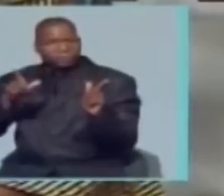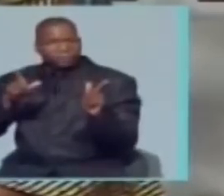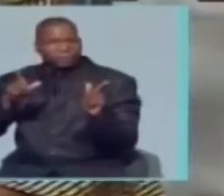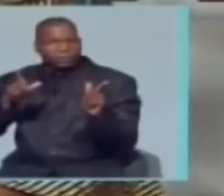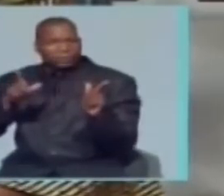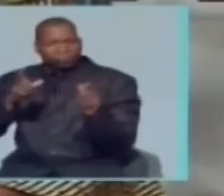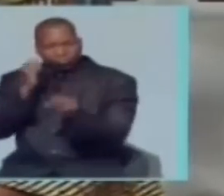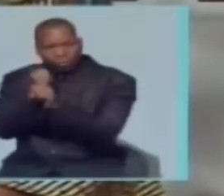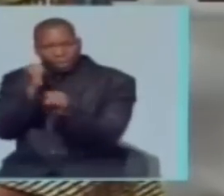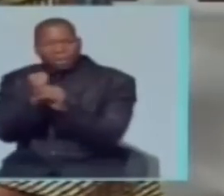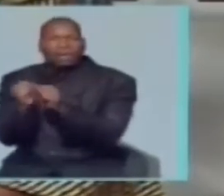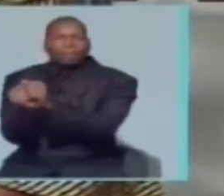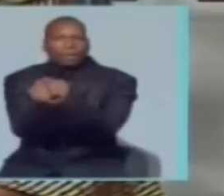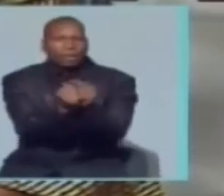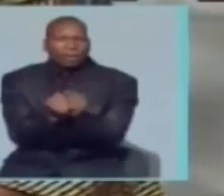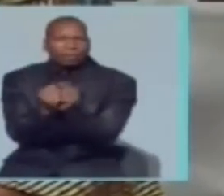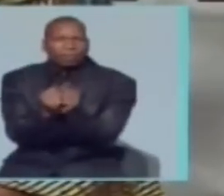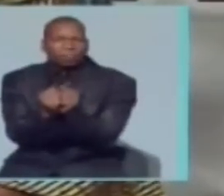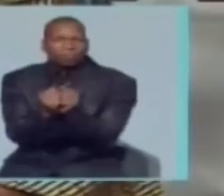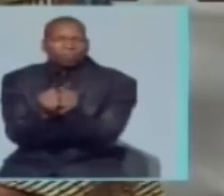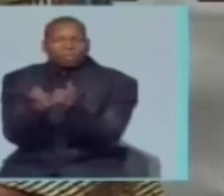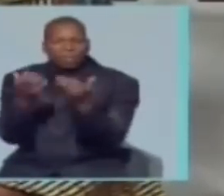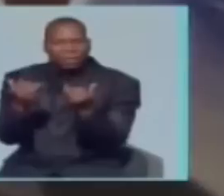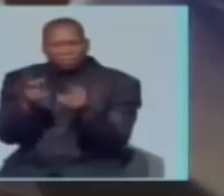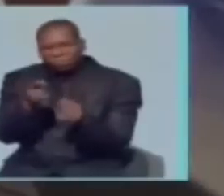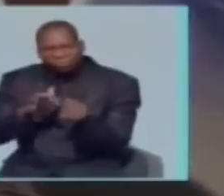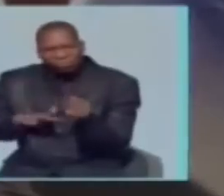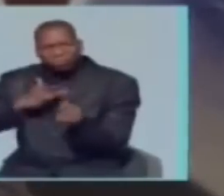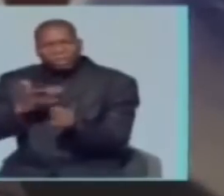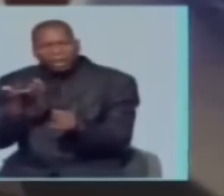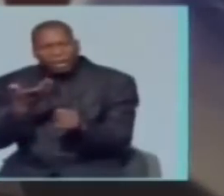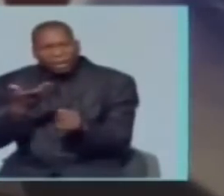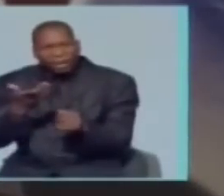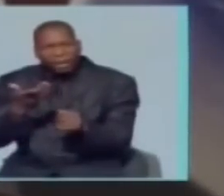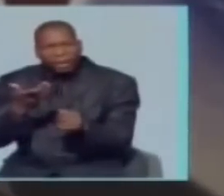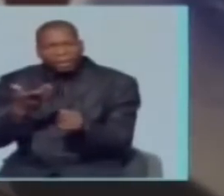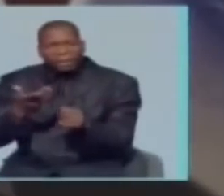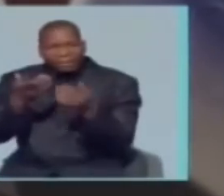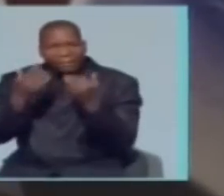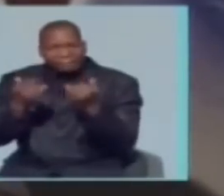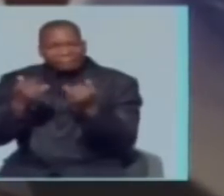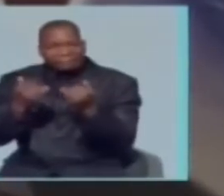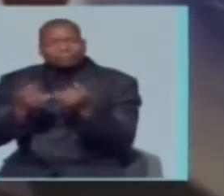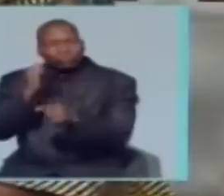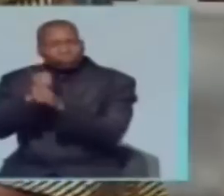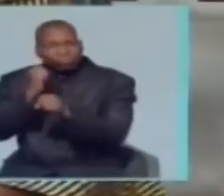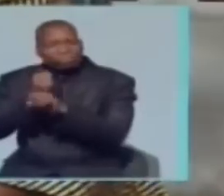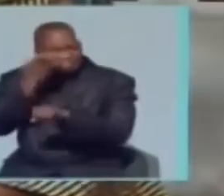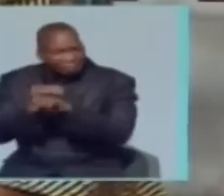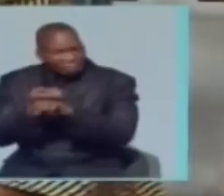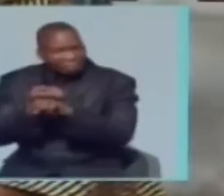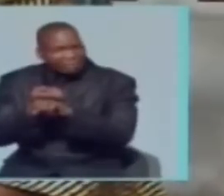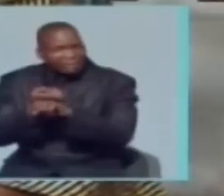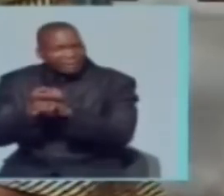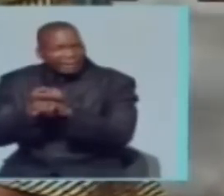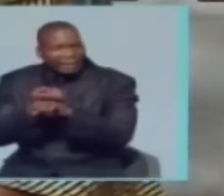I'm working with at this point in time. You don't feel like you've been taken to the deep end? Well, I